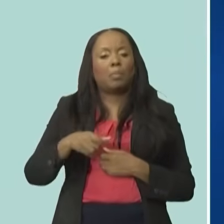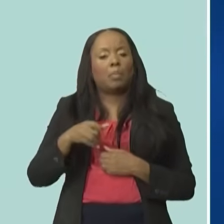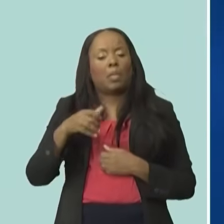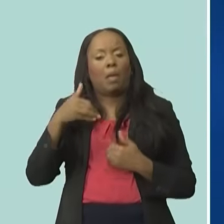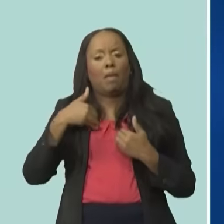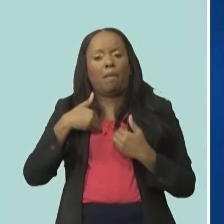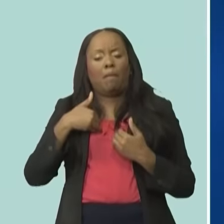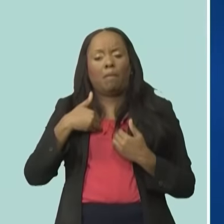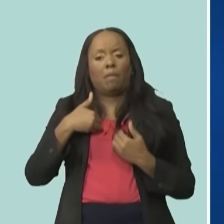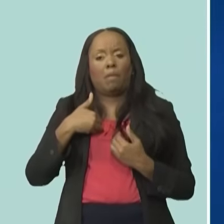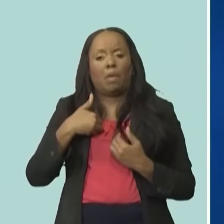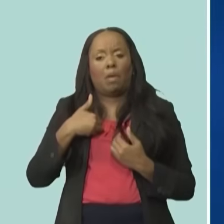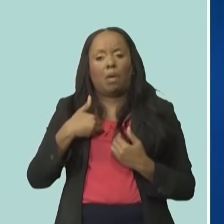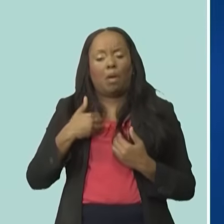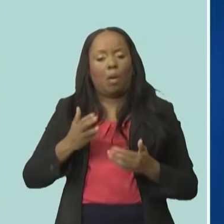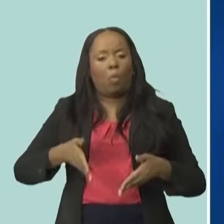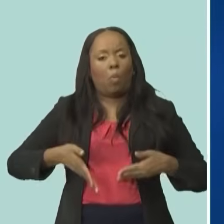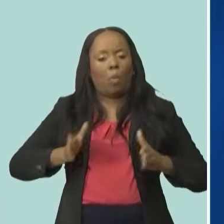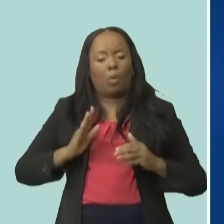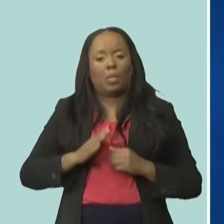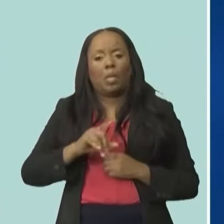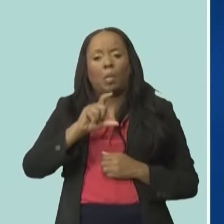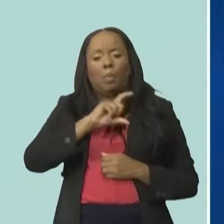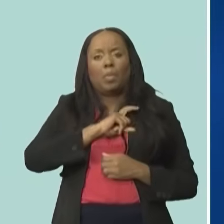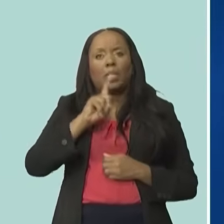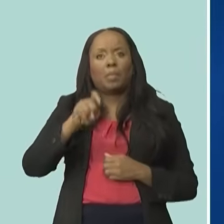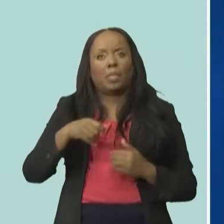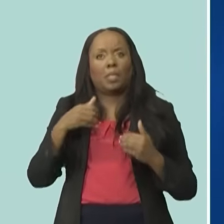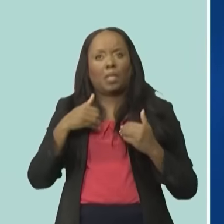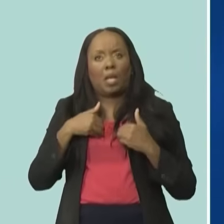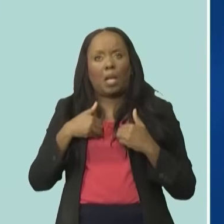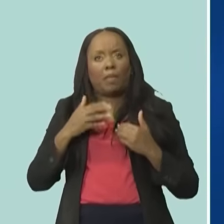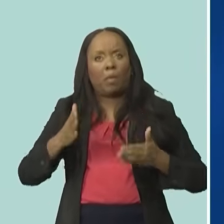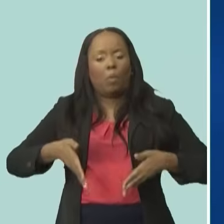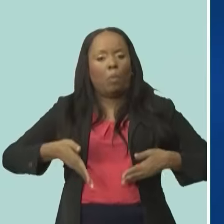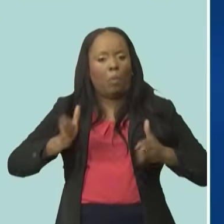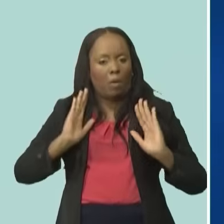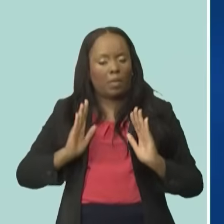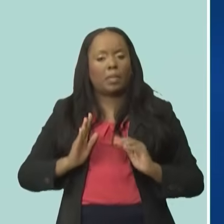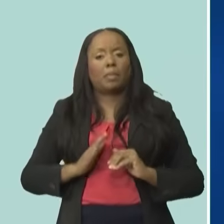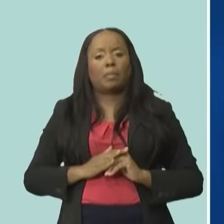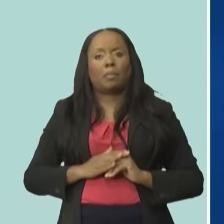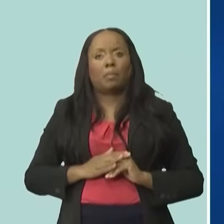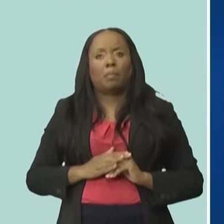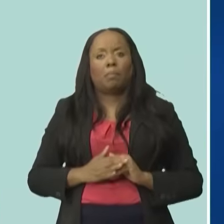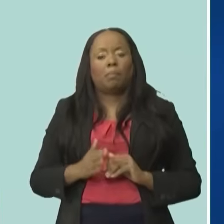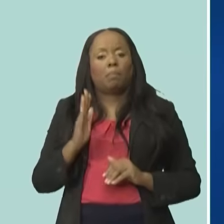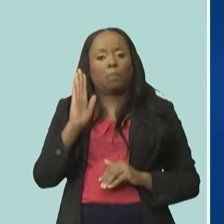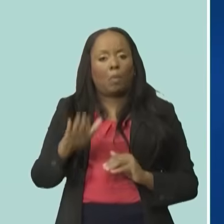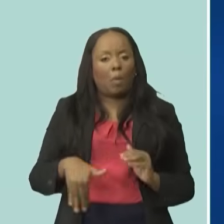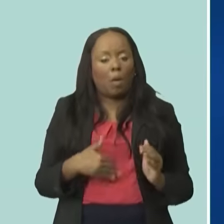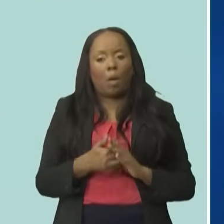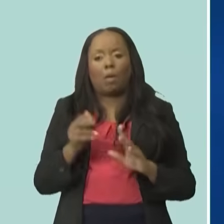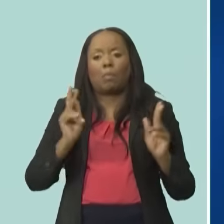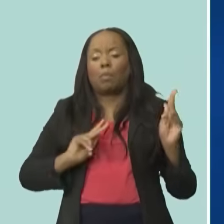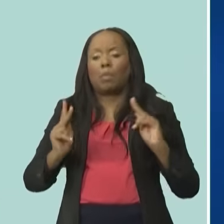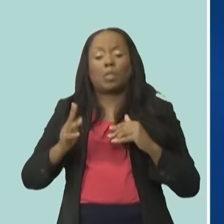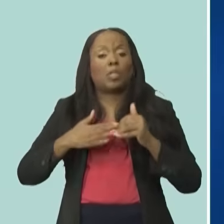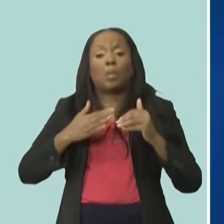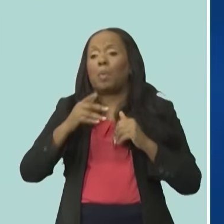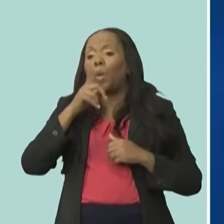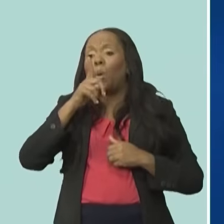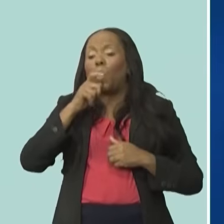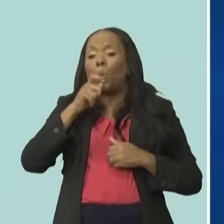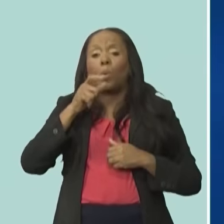and no citizen will stand above that exercise. Everyone, from the highest public official